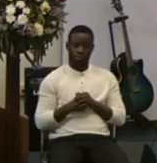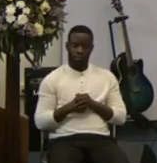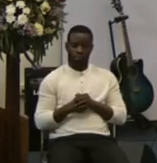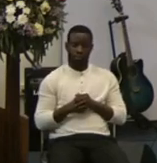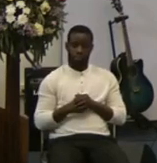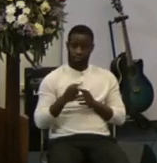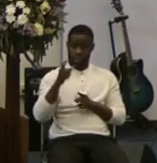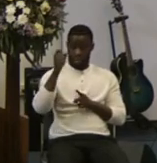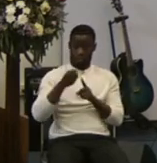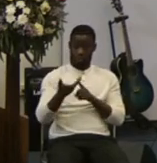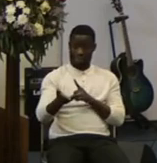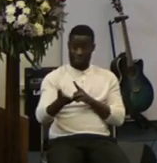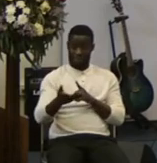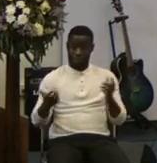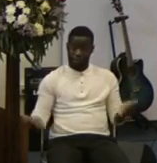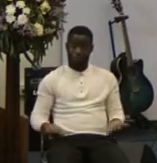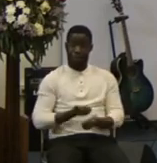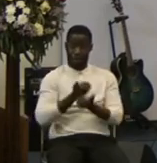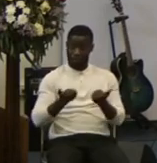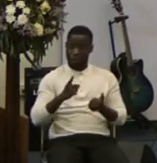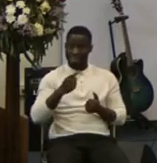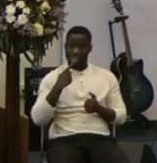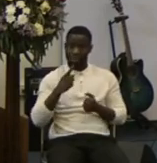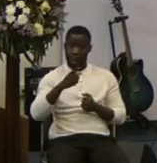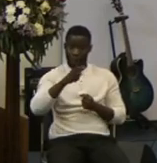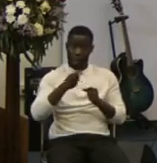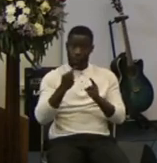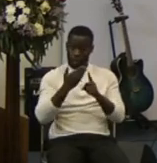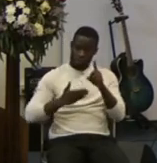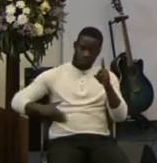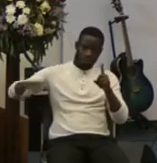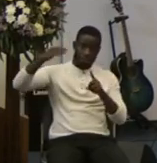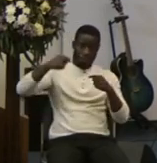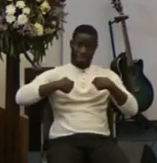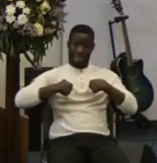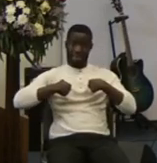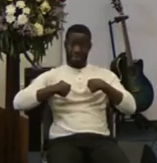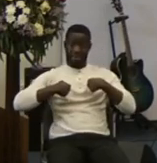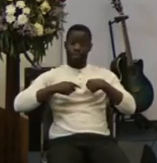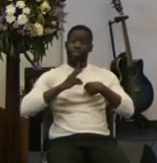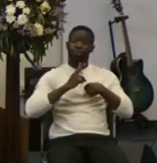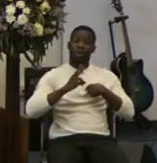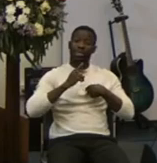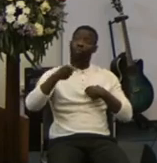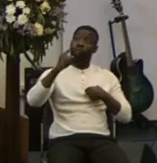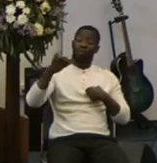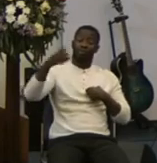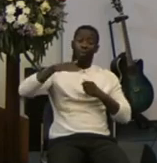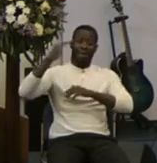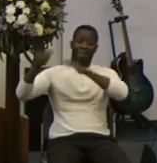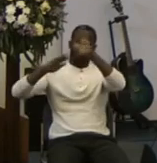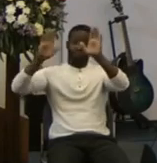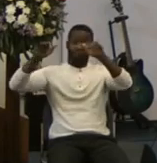one more powerful than me, is his comment. The voice of God from heaven. This is my